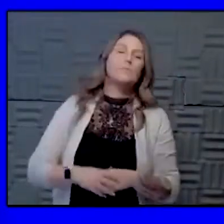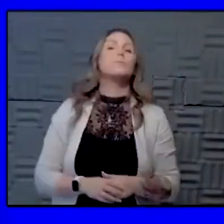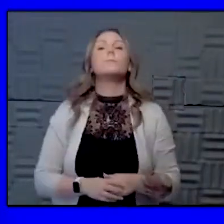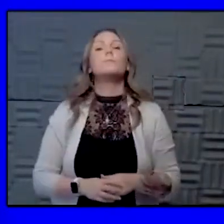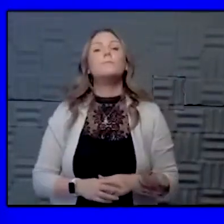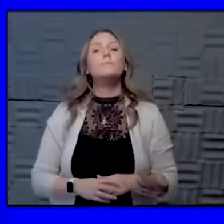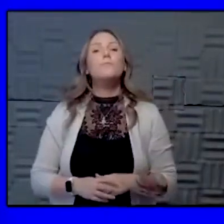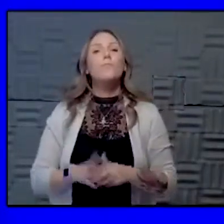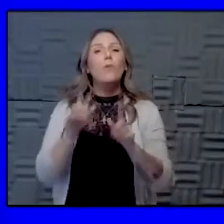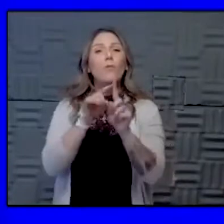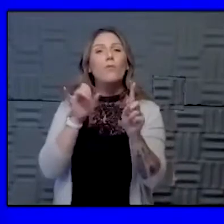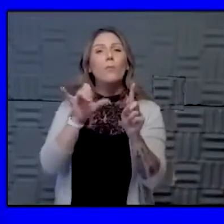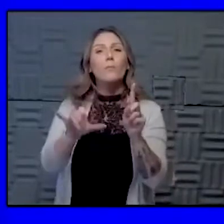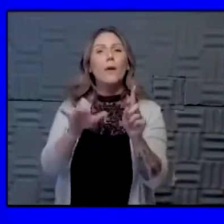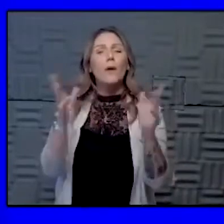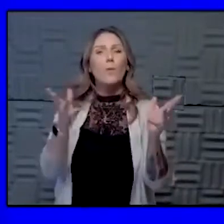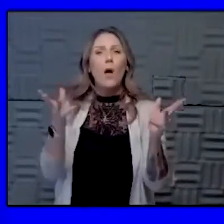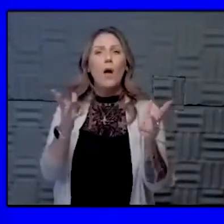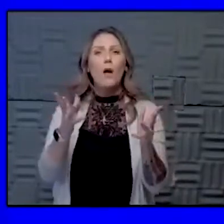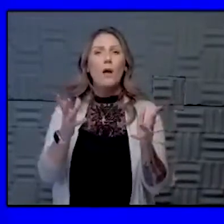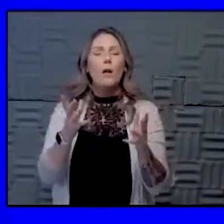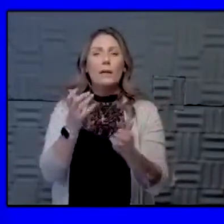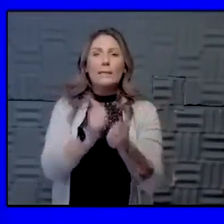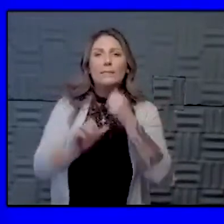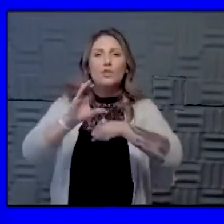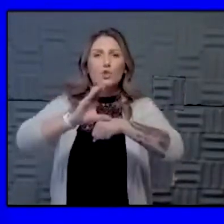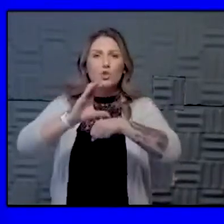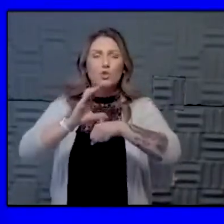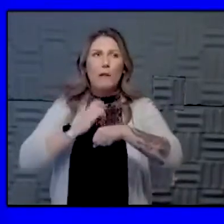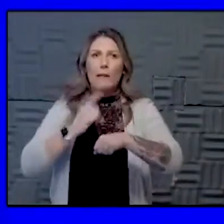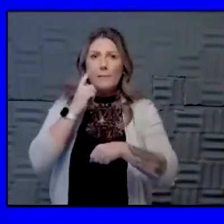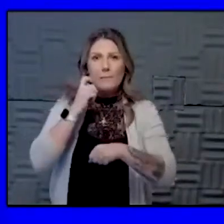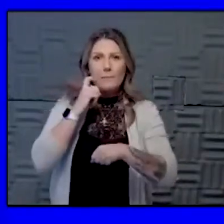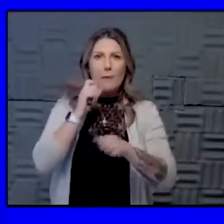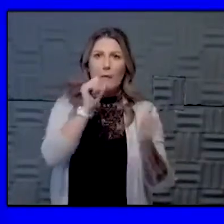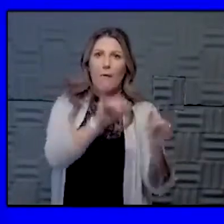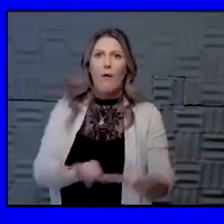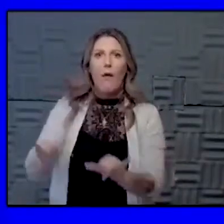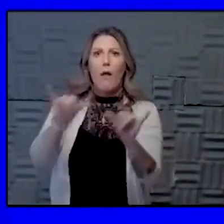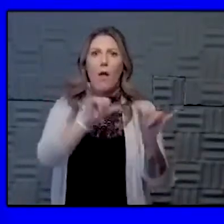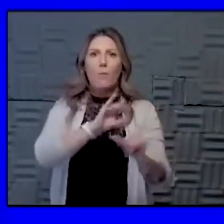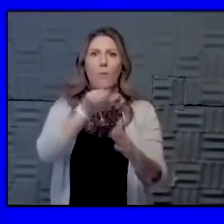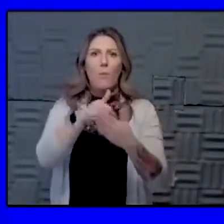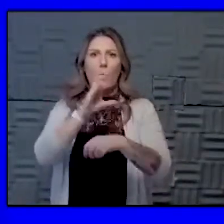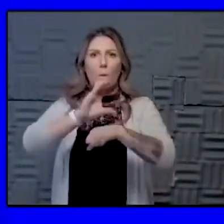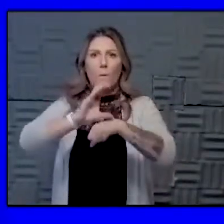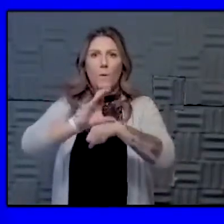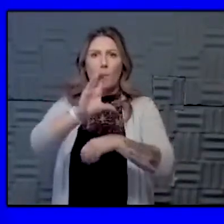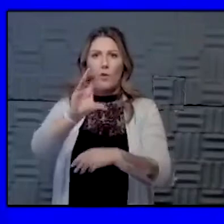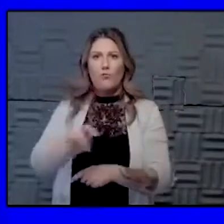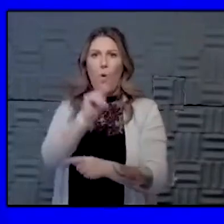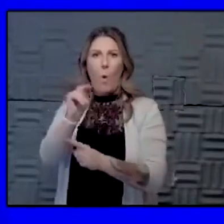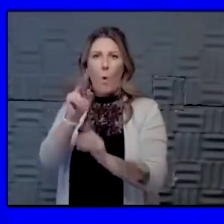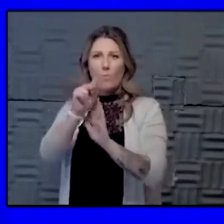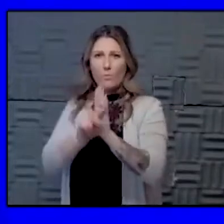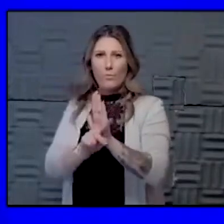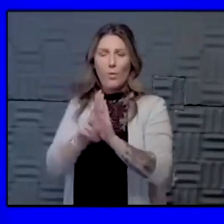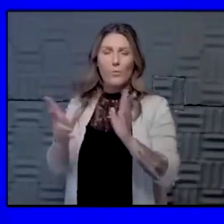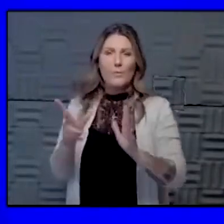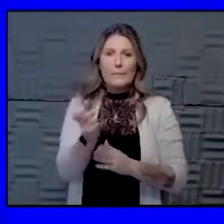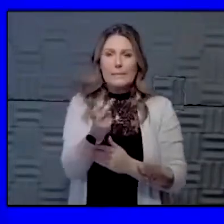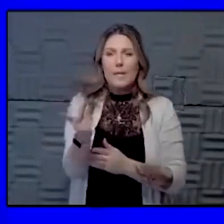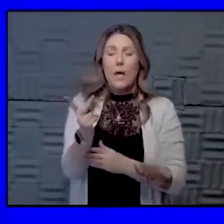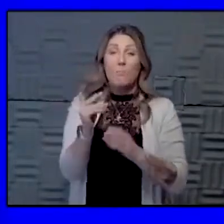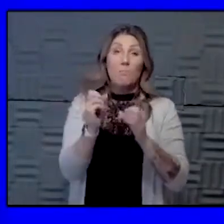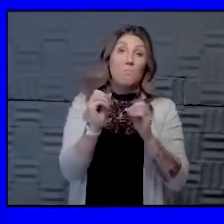And then from that you have every church, and I would suspect this is pretty common around the metro area, every church is going to have their own protocols. Some will have